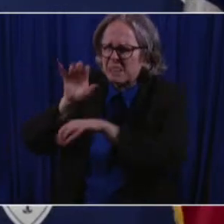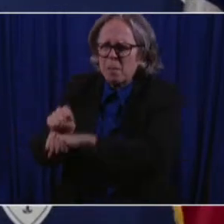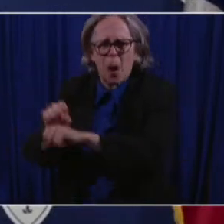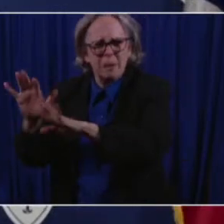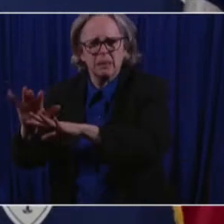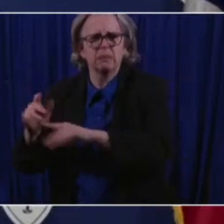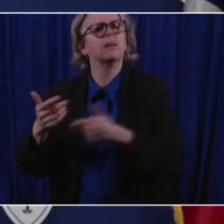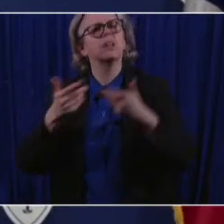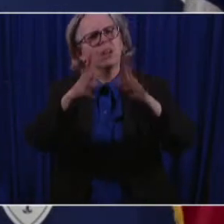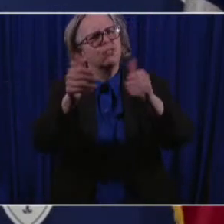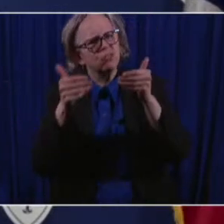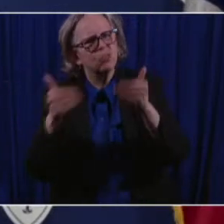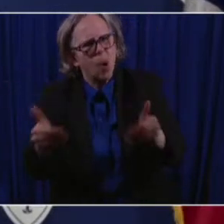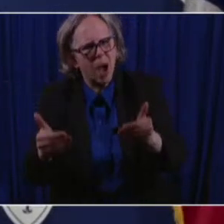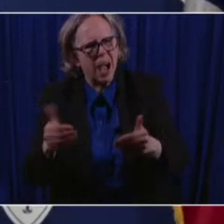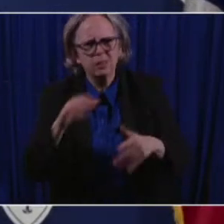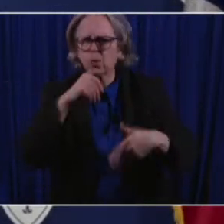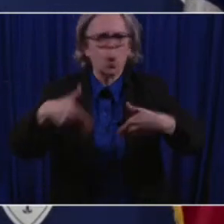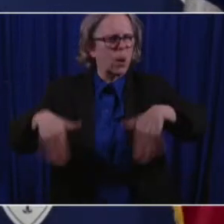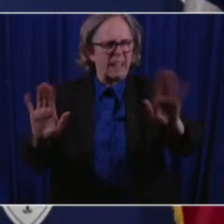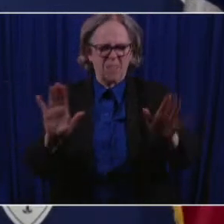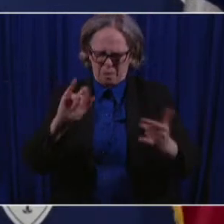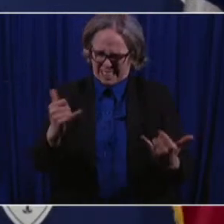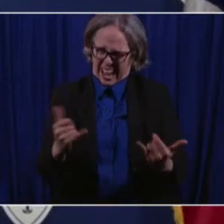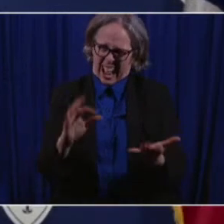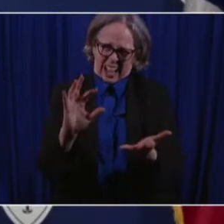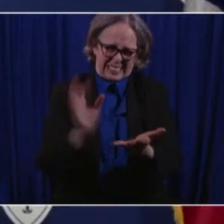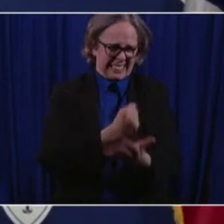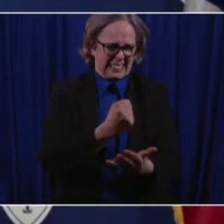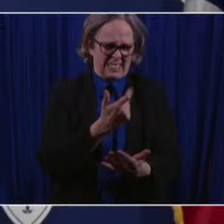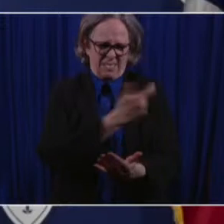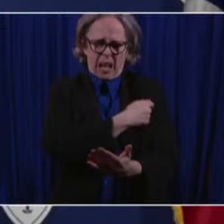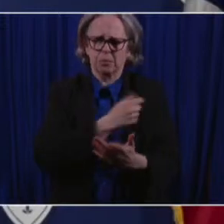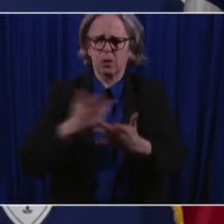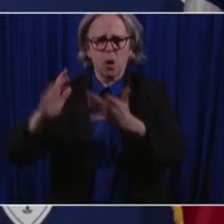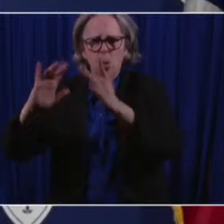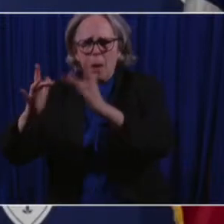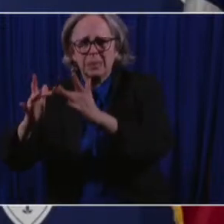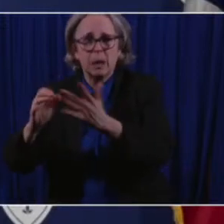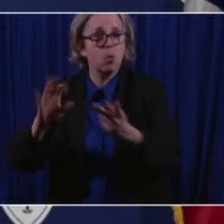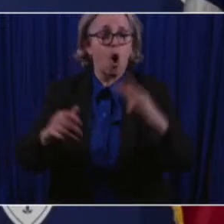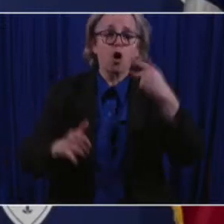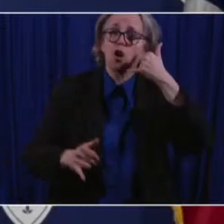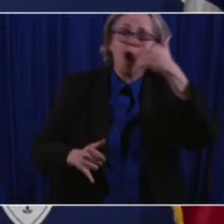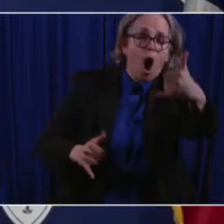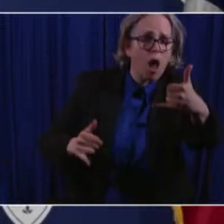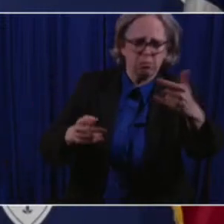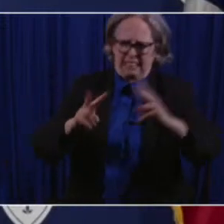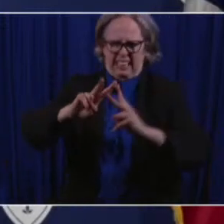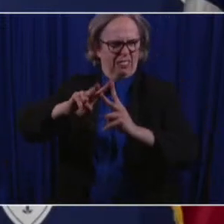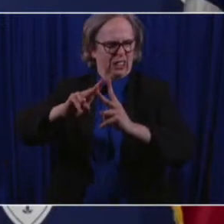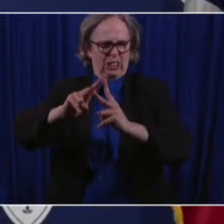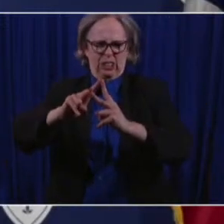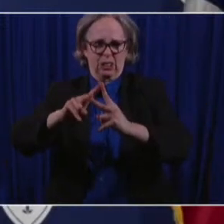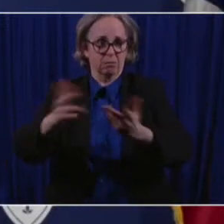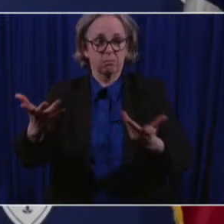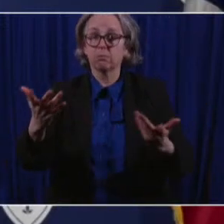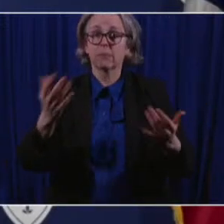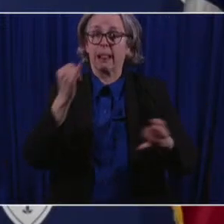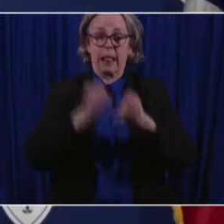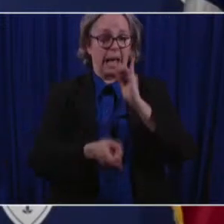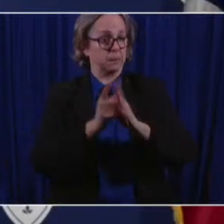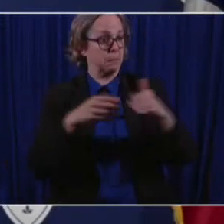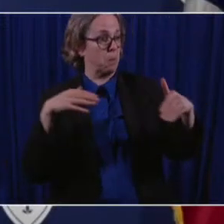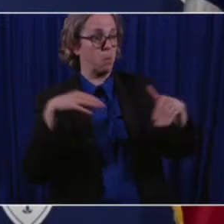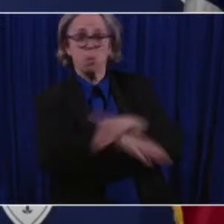make a phone call, or if they rather just walk up, they can do that. Those are opportunities. Just to give you an example,